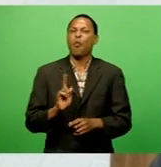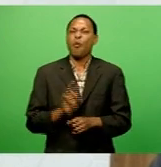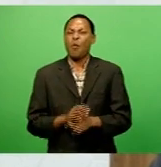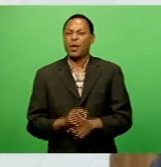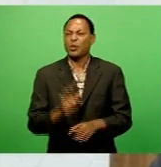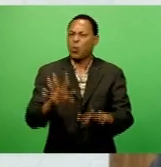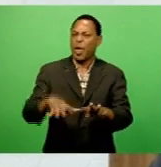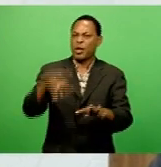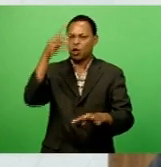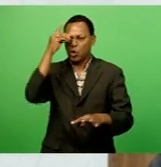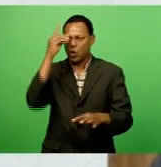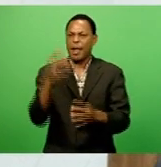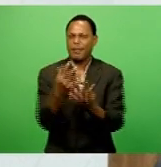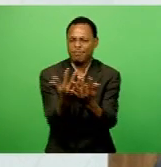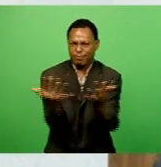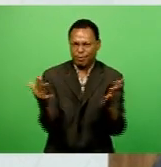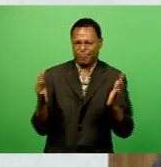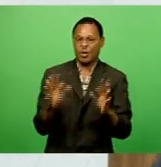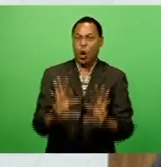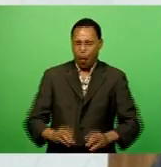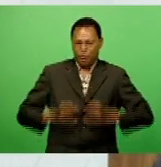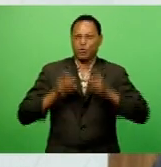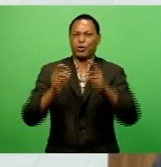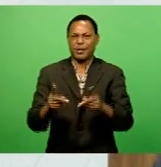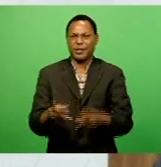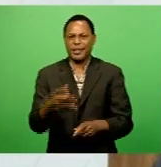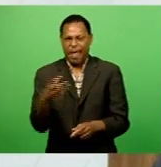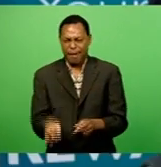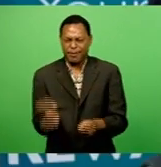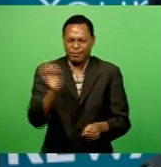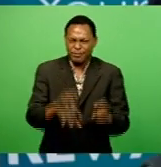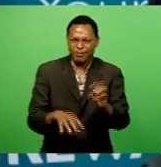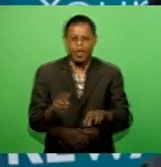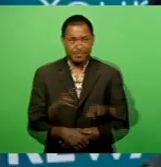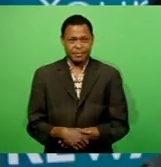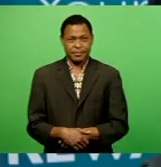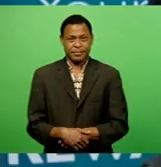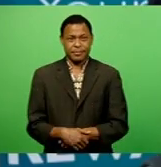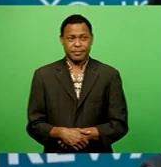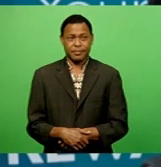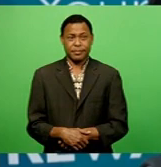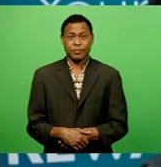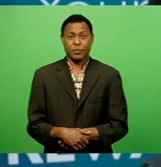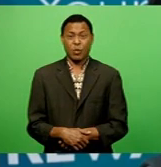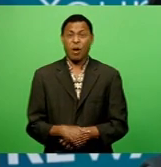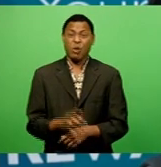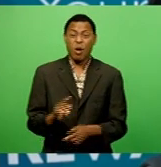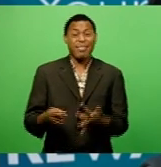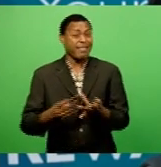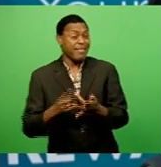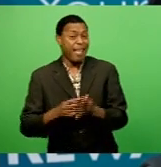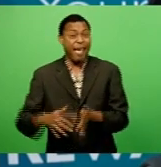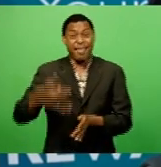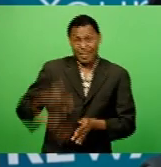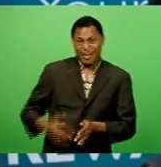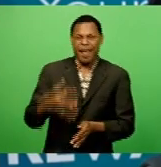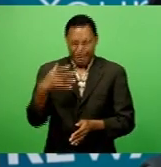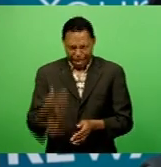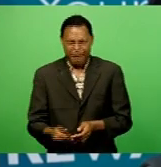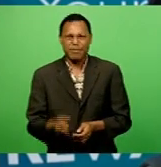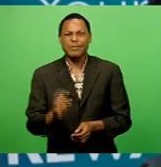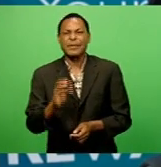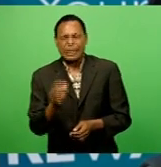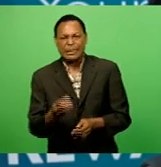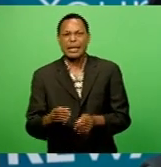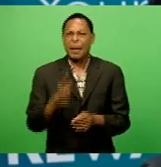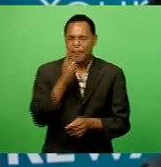on understanding the opportunities and risks of investing in Fiji's stock market. On the flip side, we did have certain investors who had